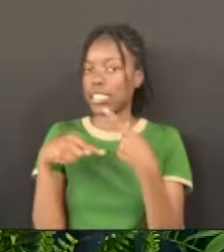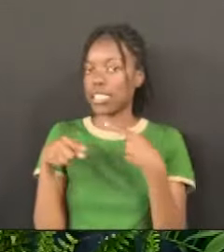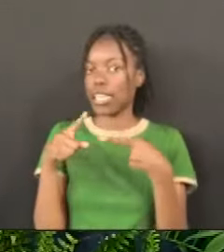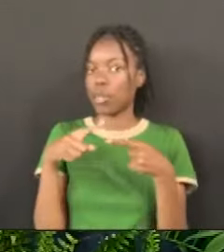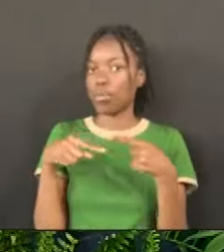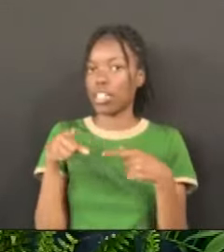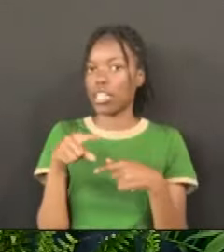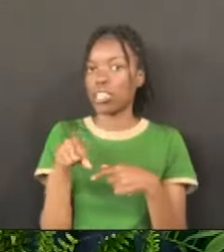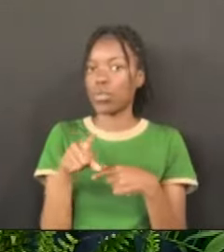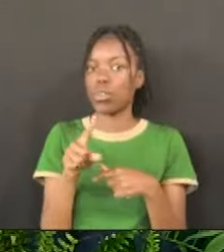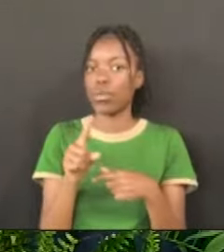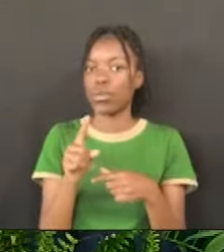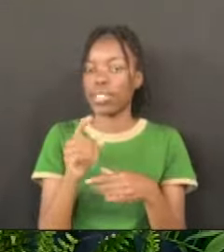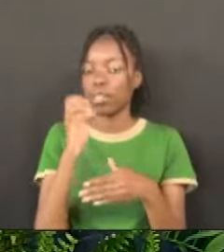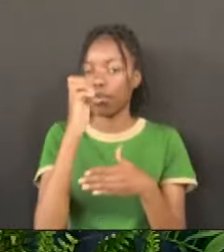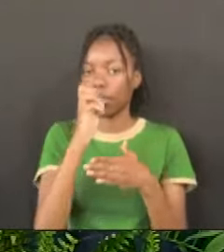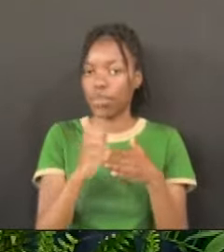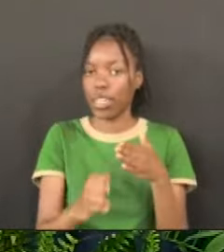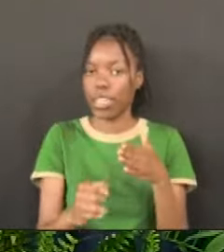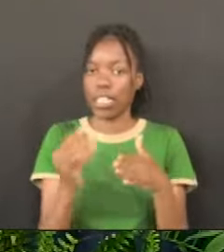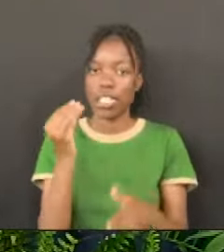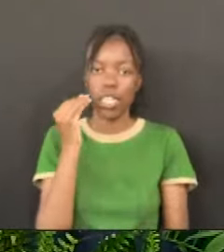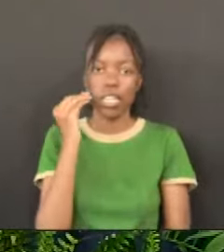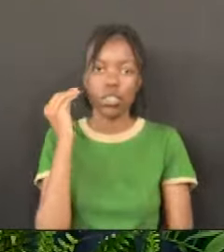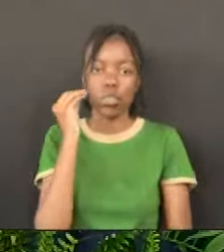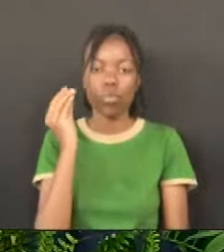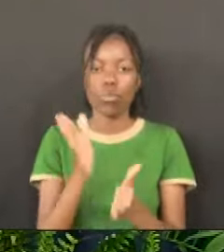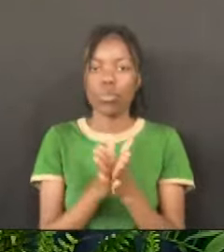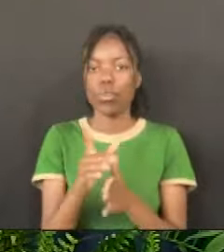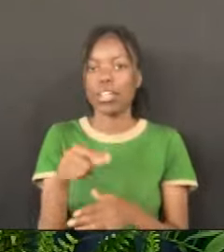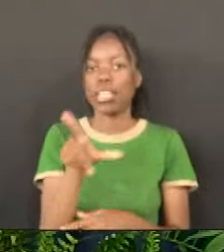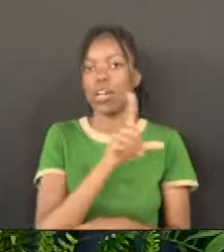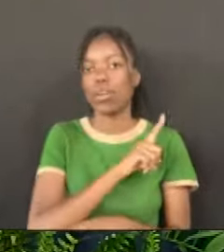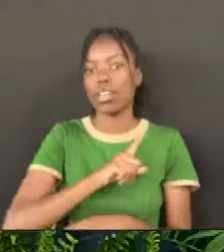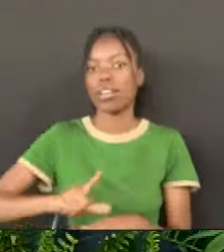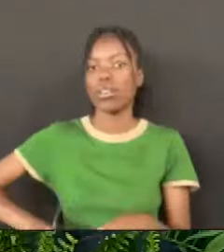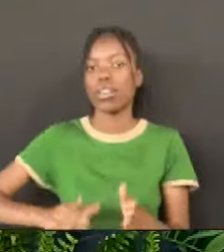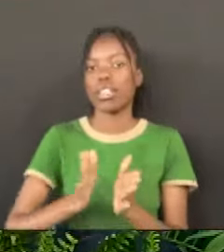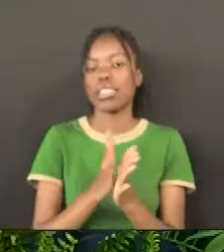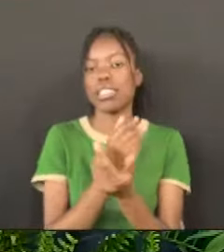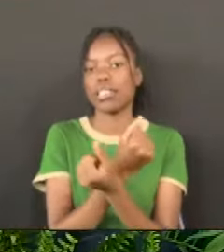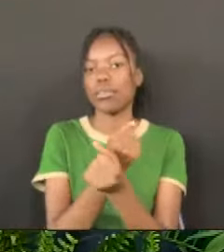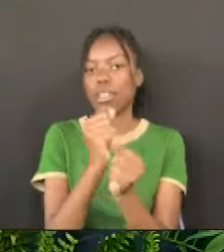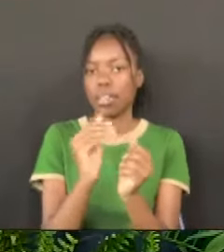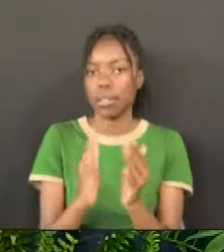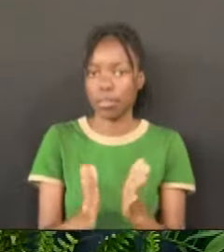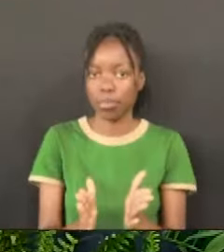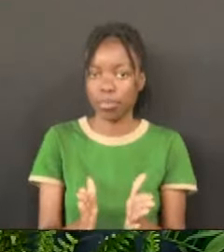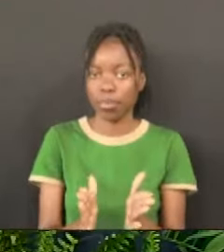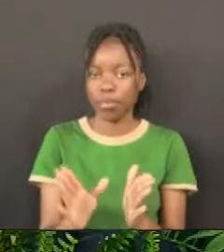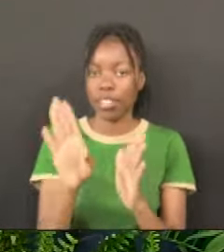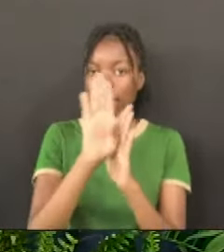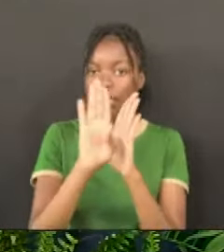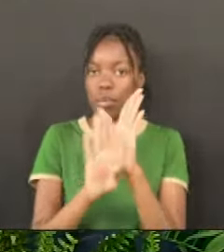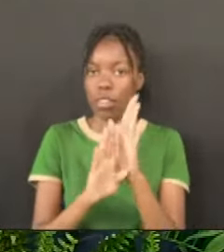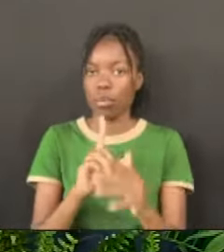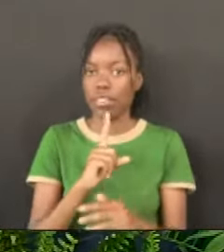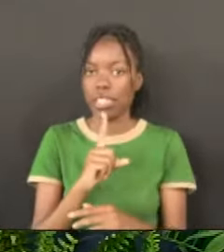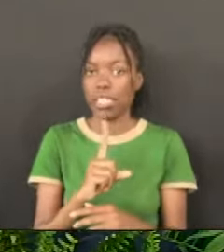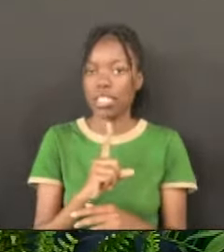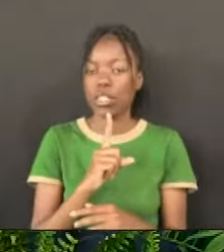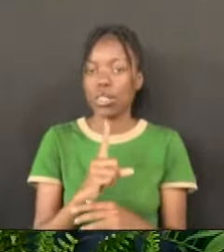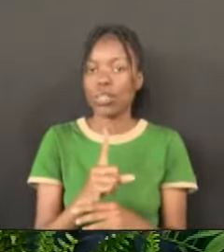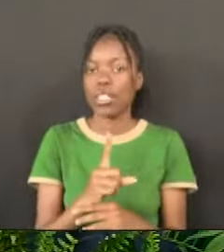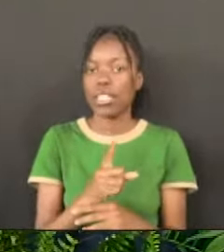will be finally at home with our Lord and Savior. Bible says on that day the